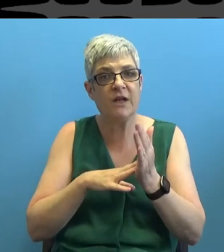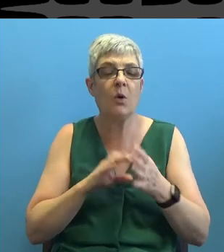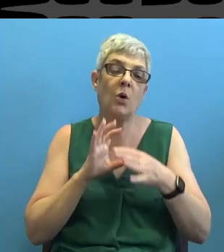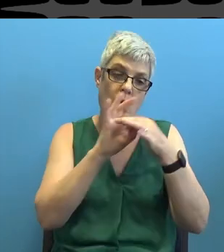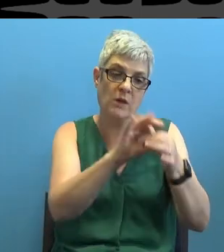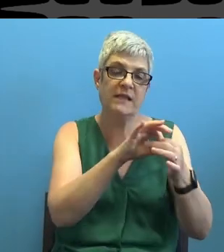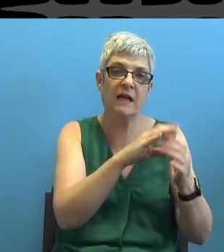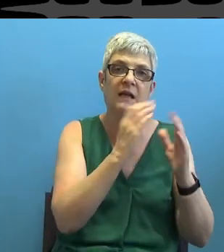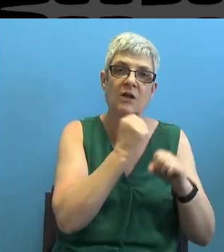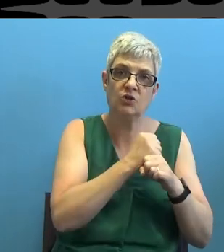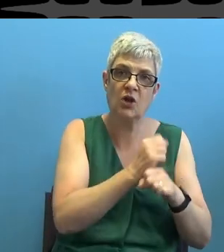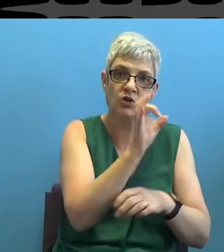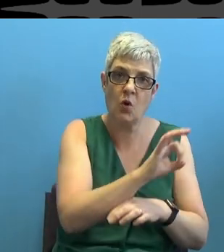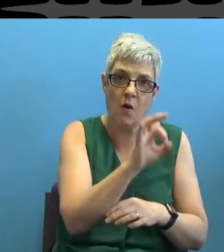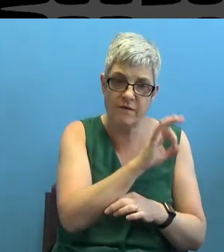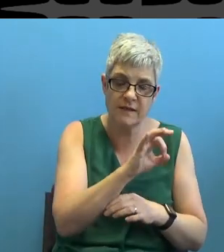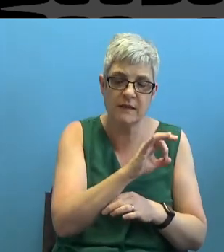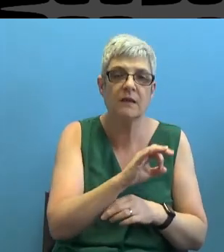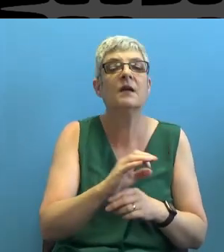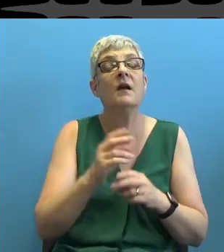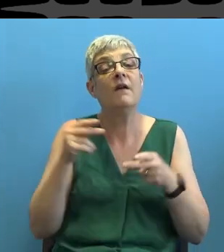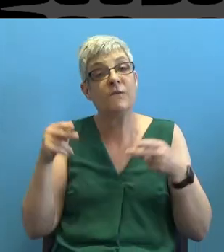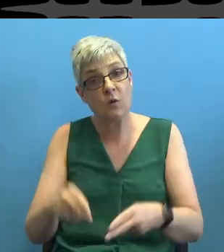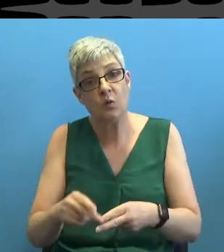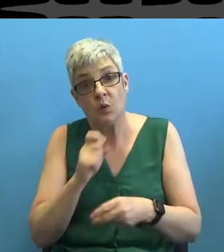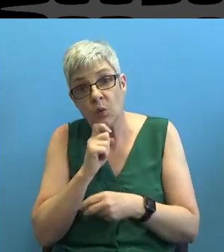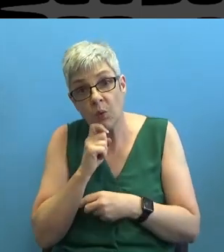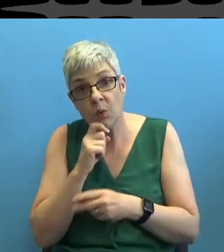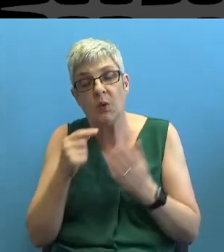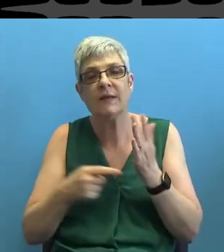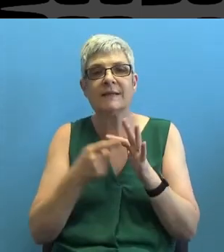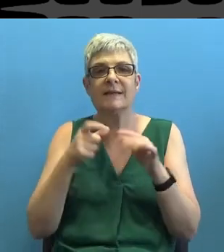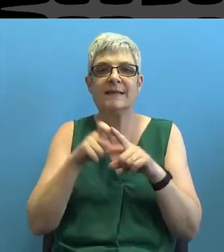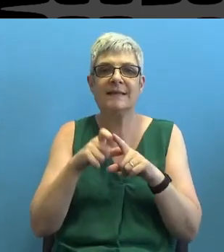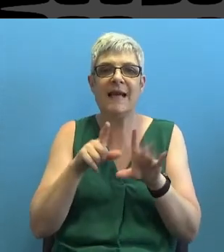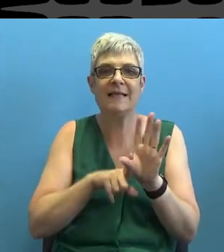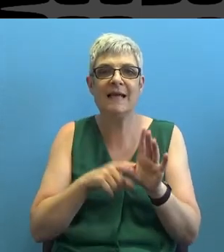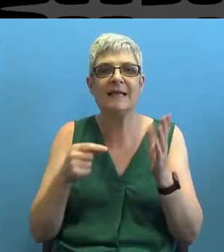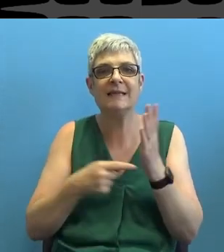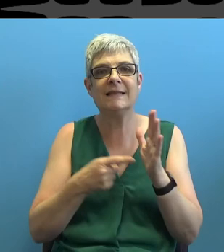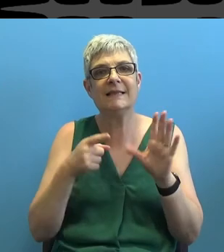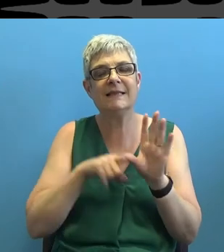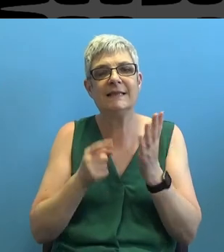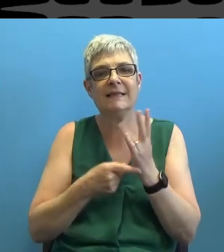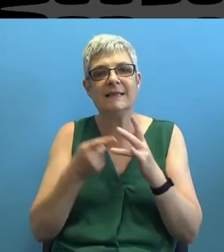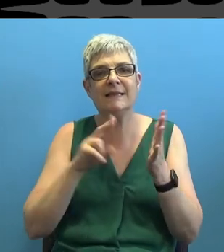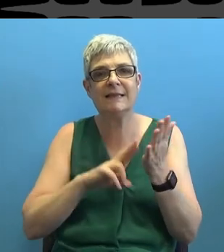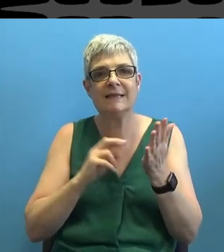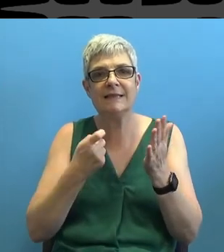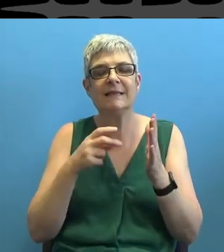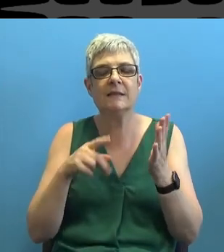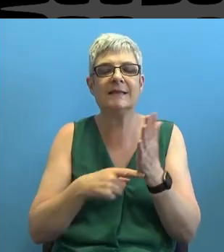office. I've arranged that funeral cover, should there be any funerals, will be with Terry Taylor, the minister of East Kilbride South.